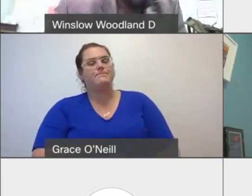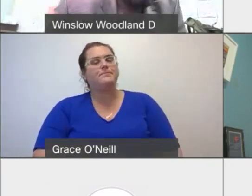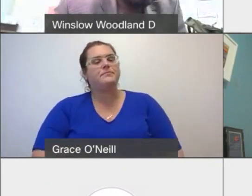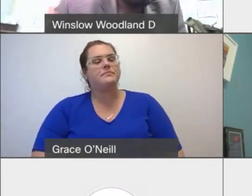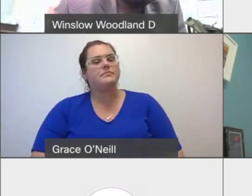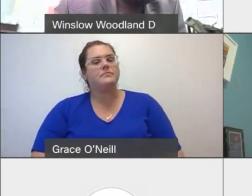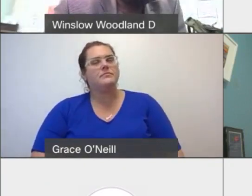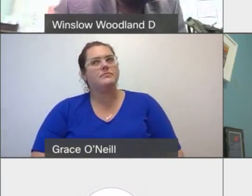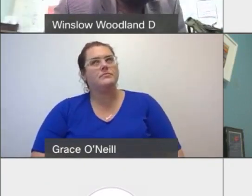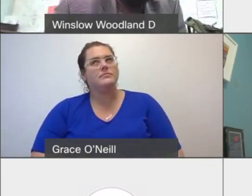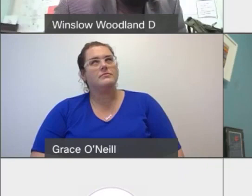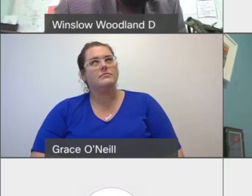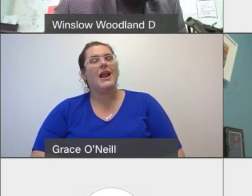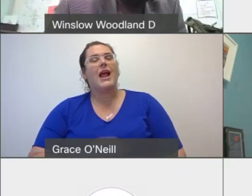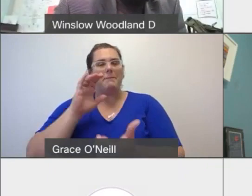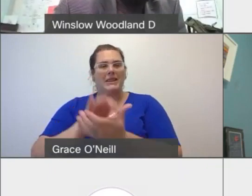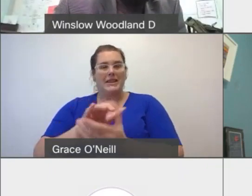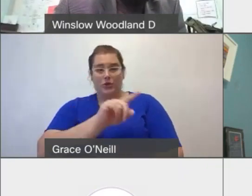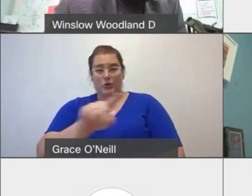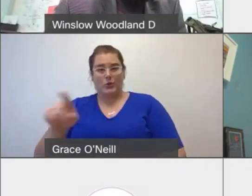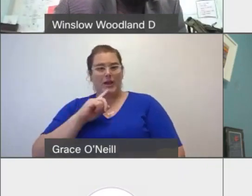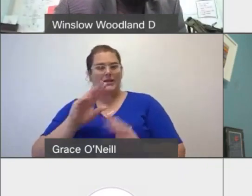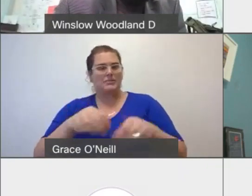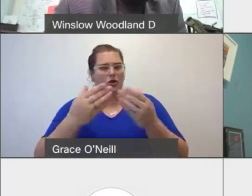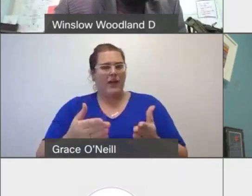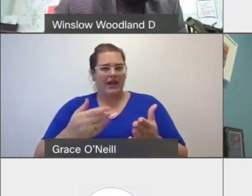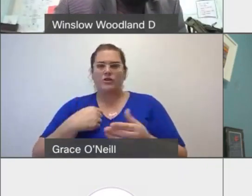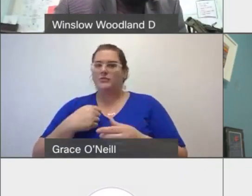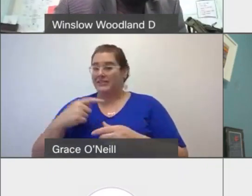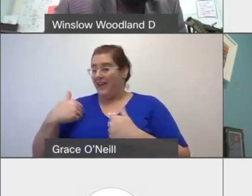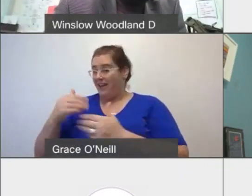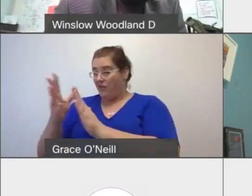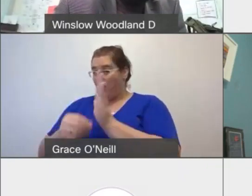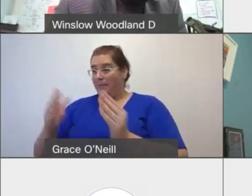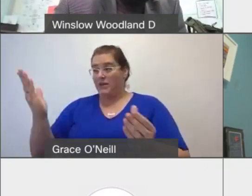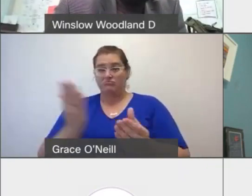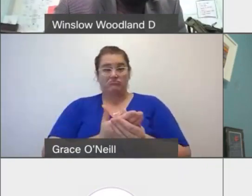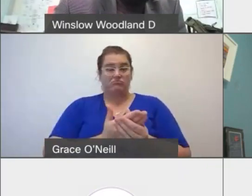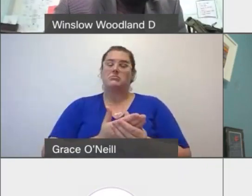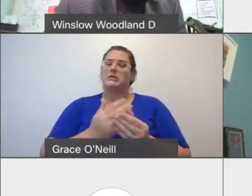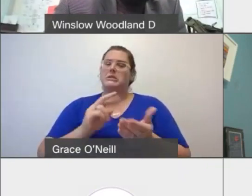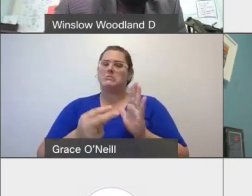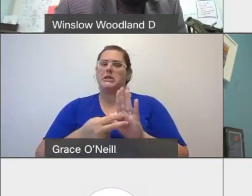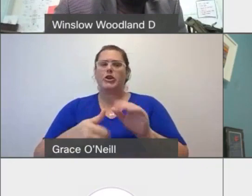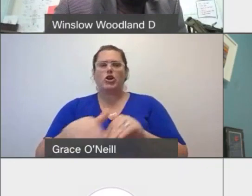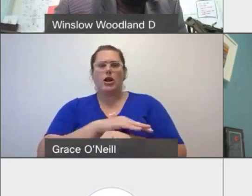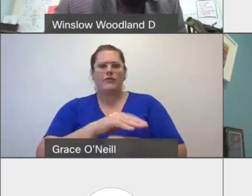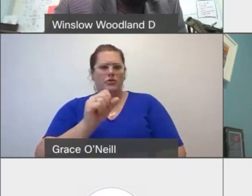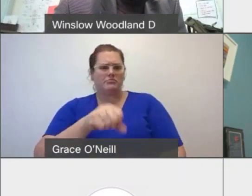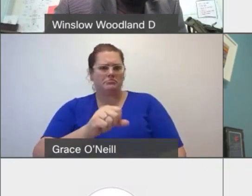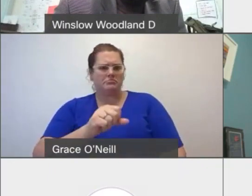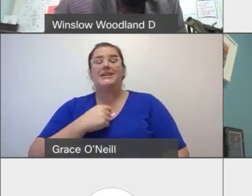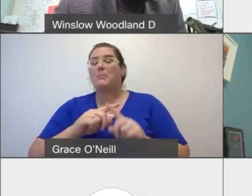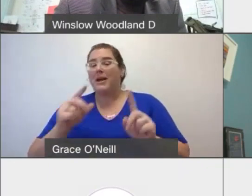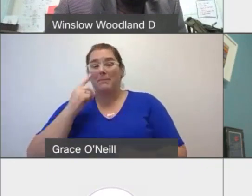I think that you as the provider having that documentation has you pretty well covered. But since DC Health has said that they